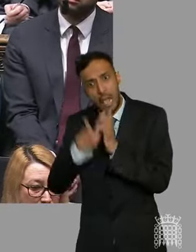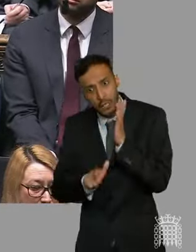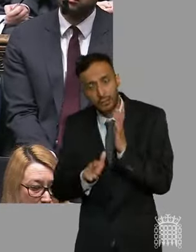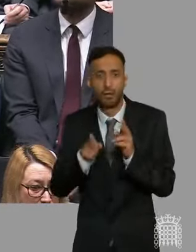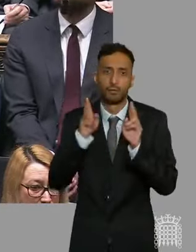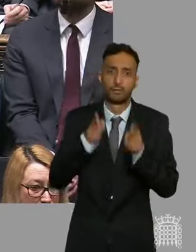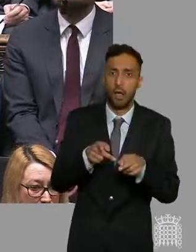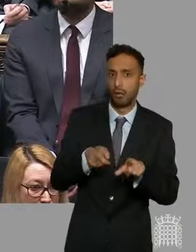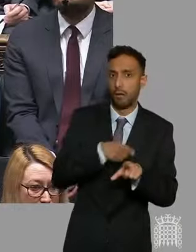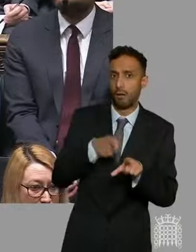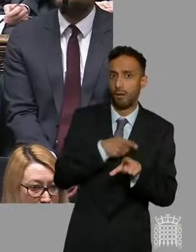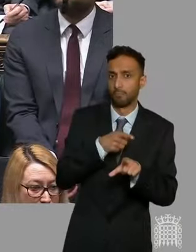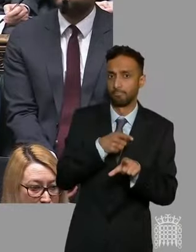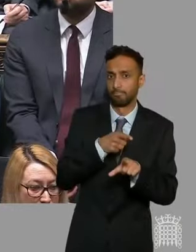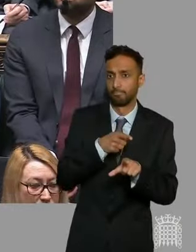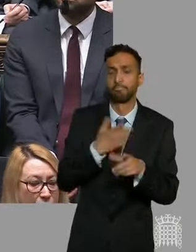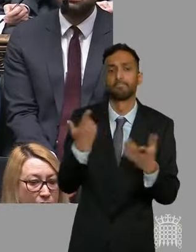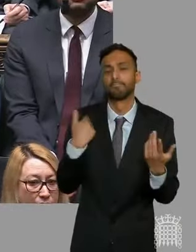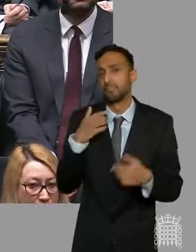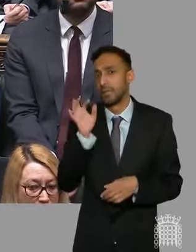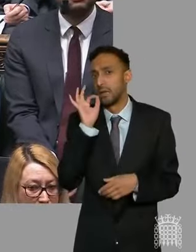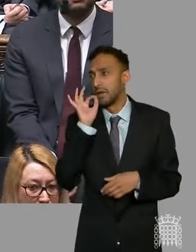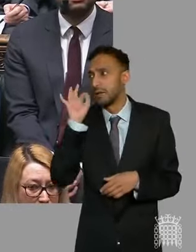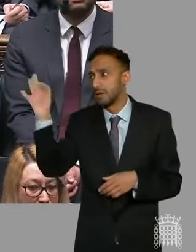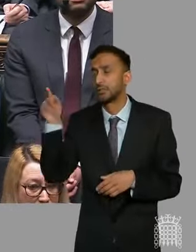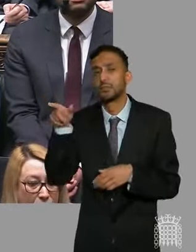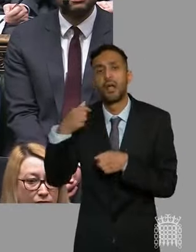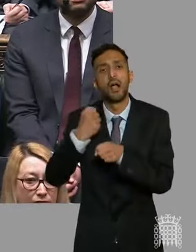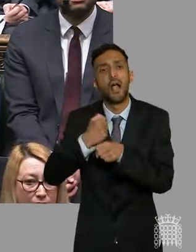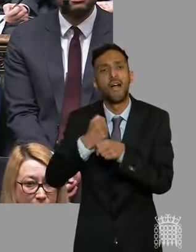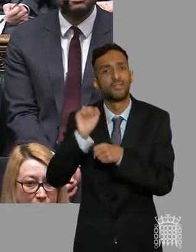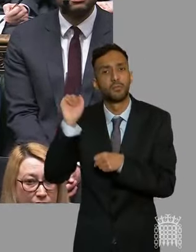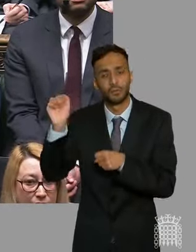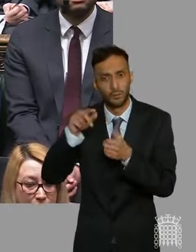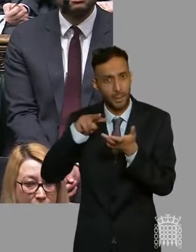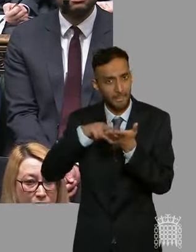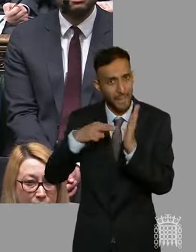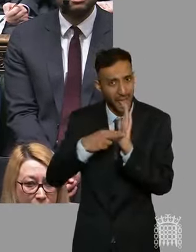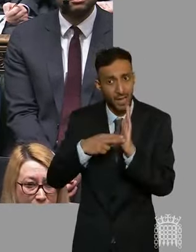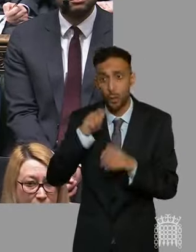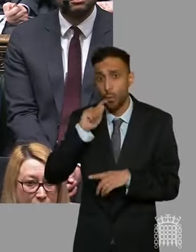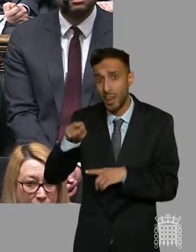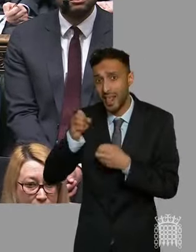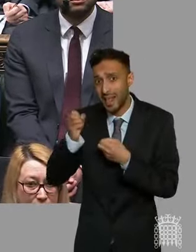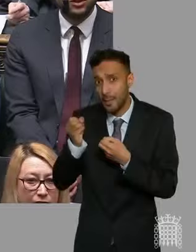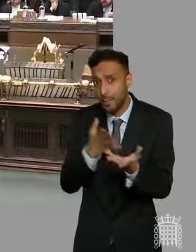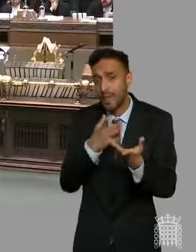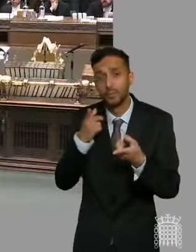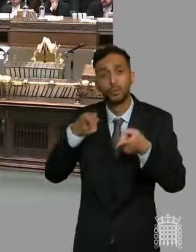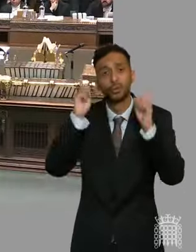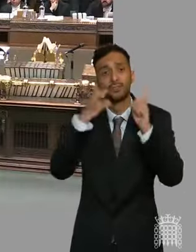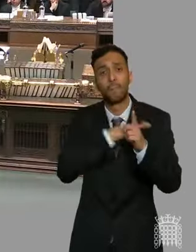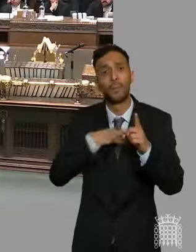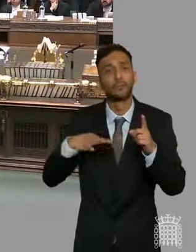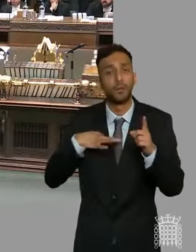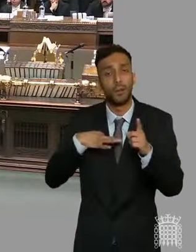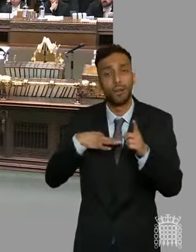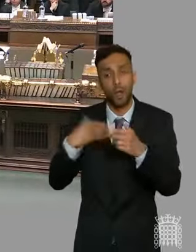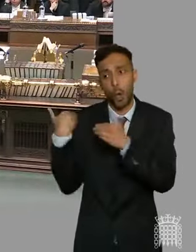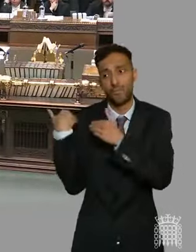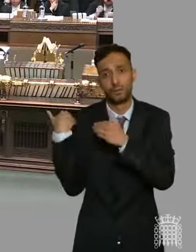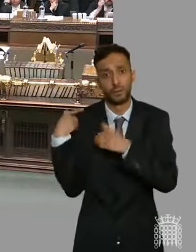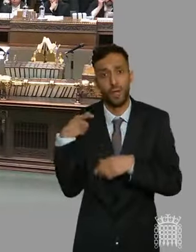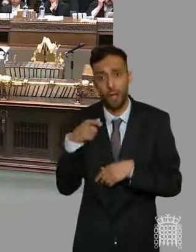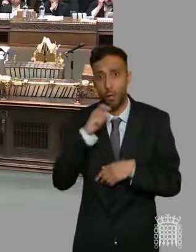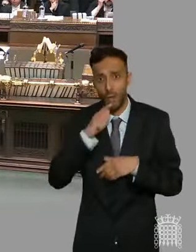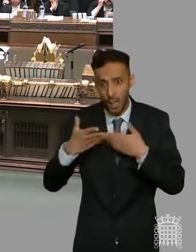implement the recommendations by the Chief Medical Officer, Chris Whitty, into tackling poor health in our seaside towns? Prime Minister.